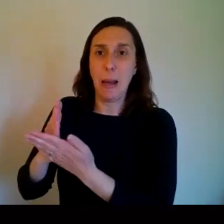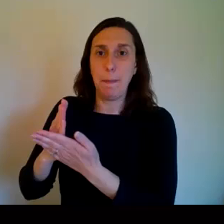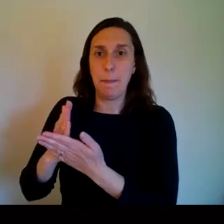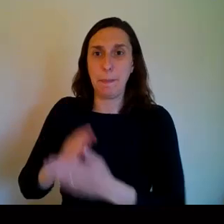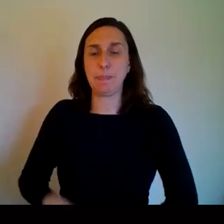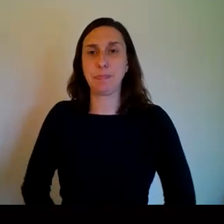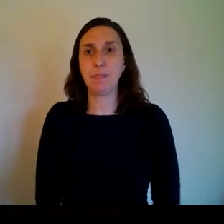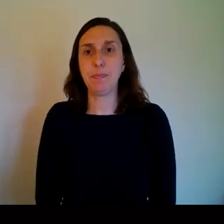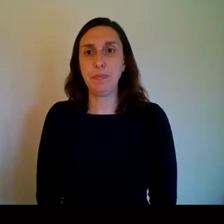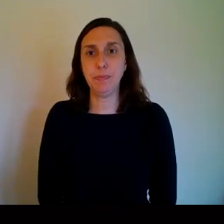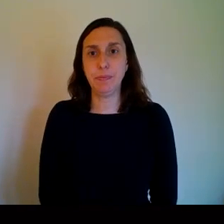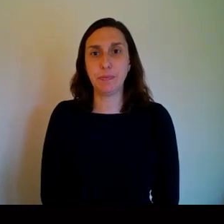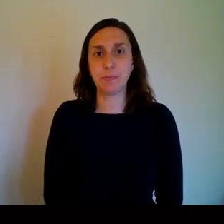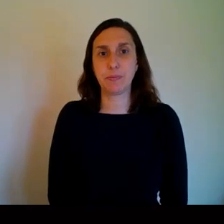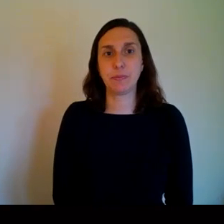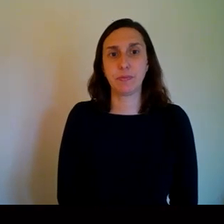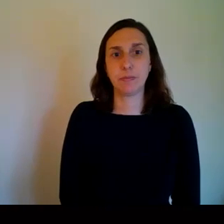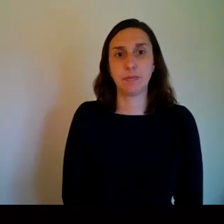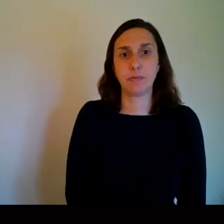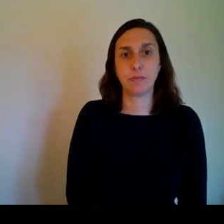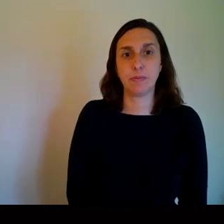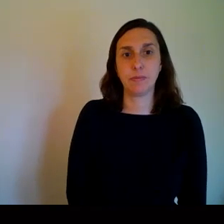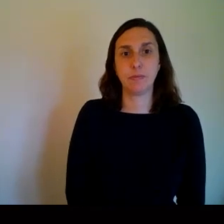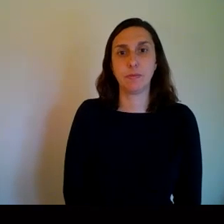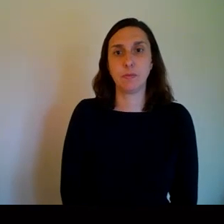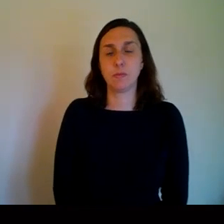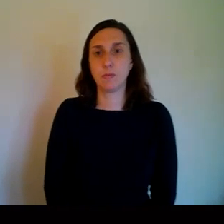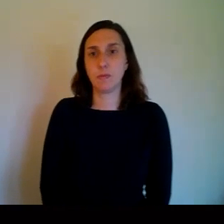So reaction, okay. I see something